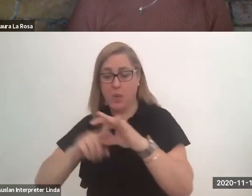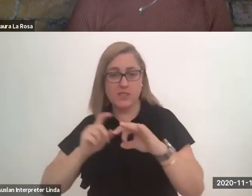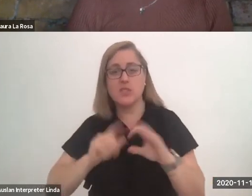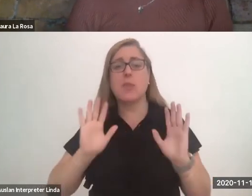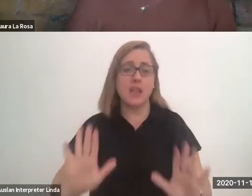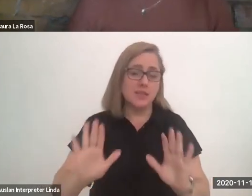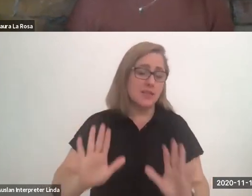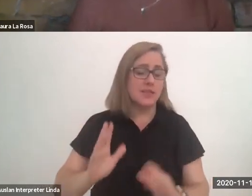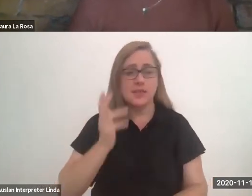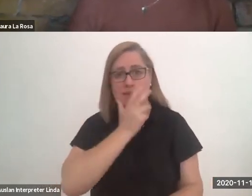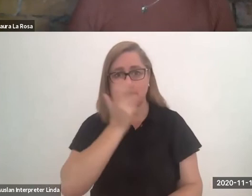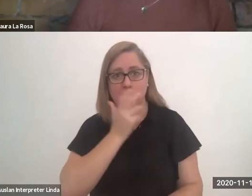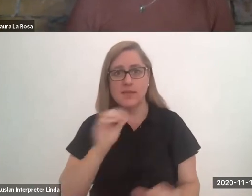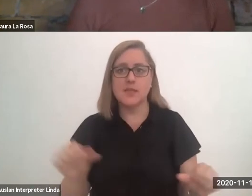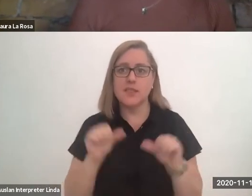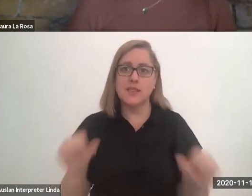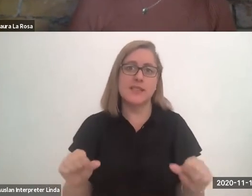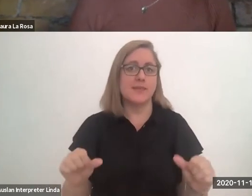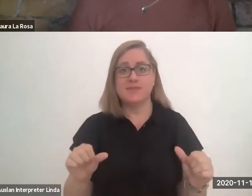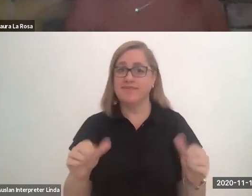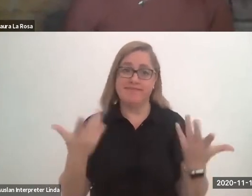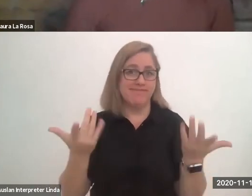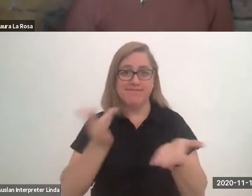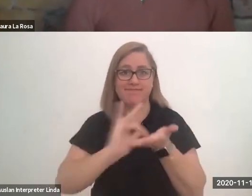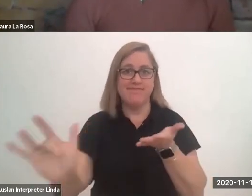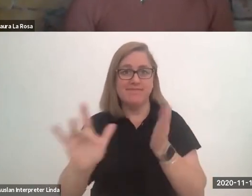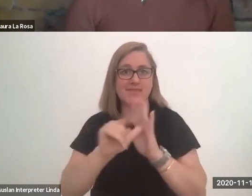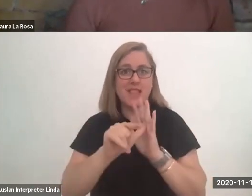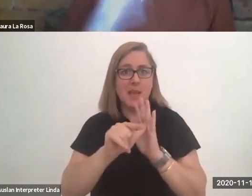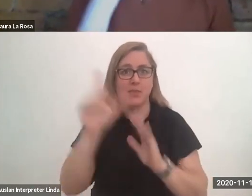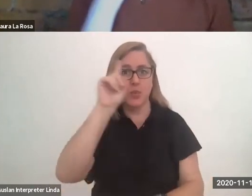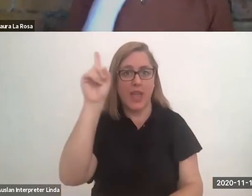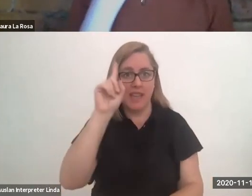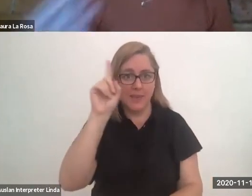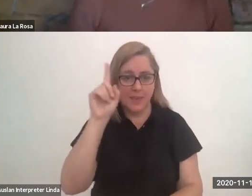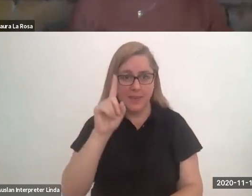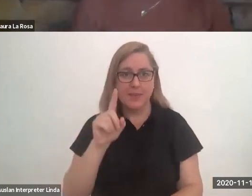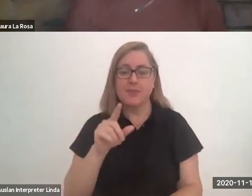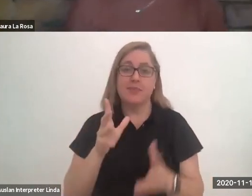okay. That's all we have time for today. There is